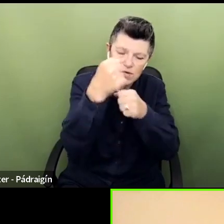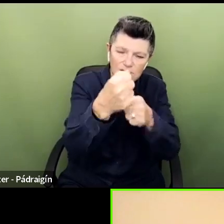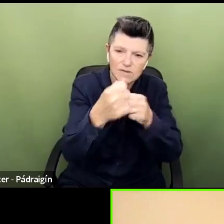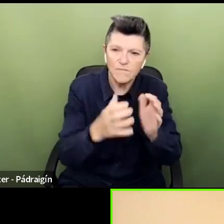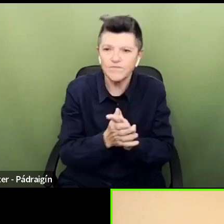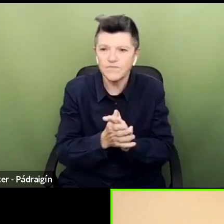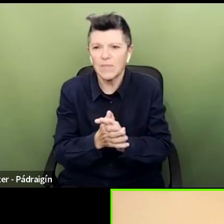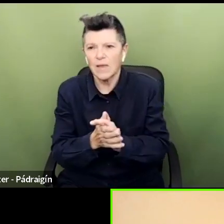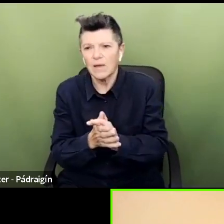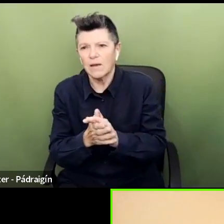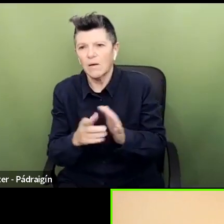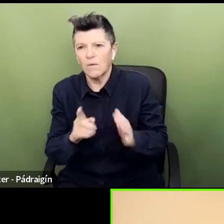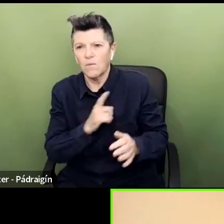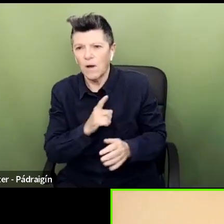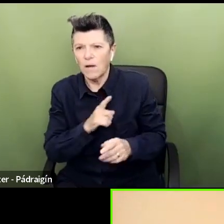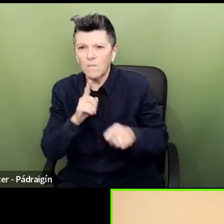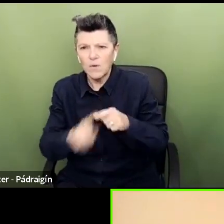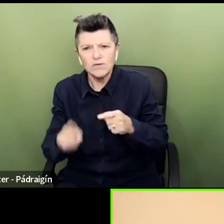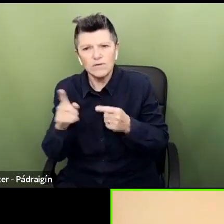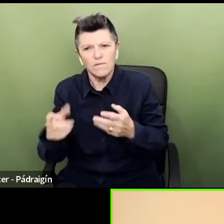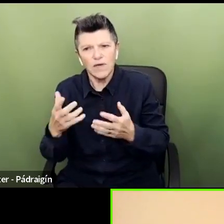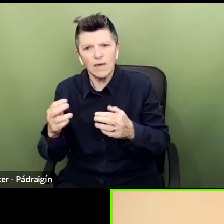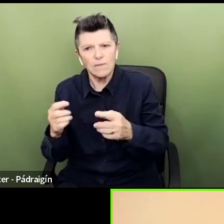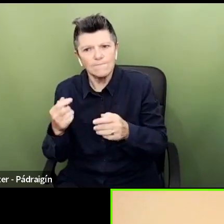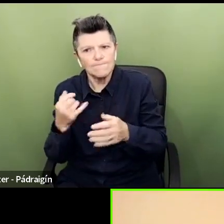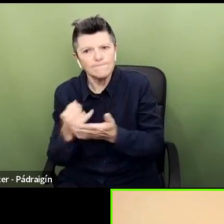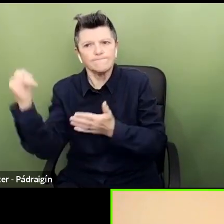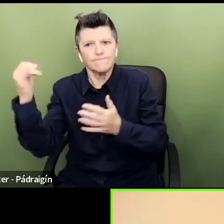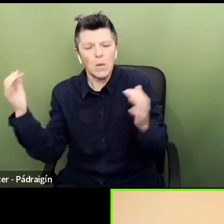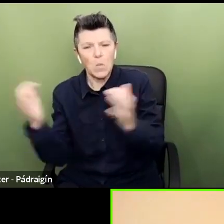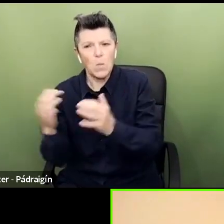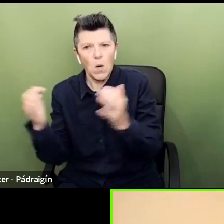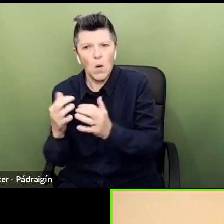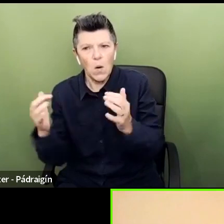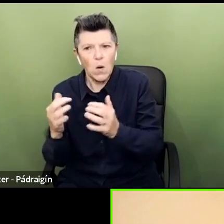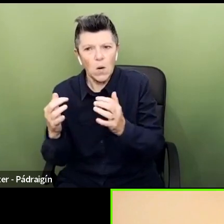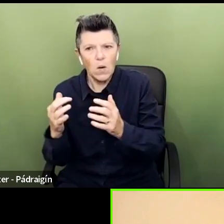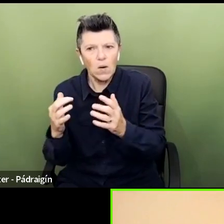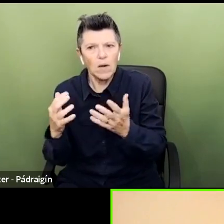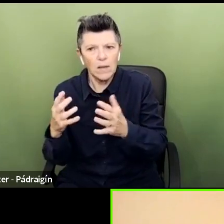seems to be young females, according to many pictures and videos?